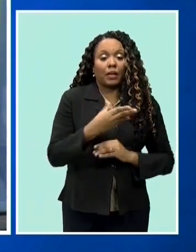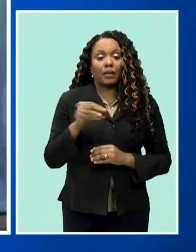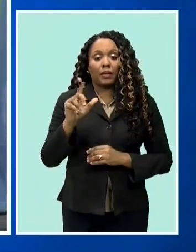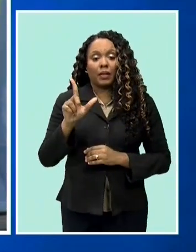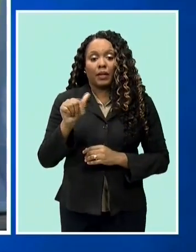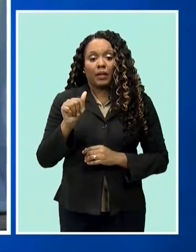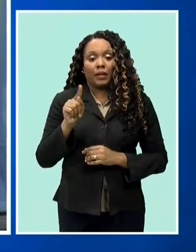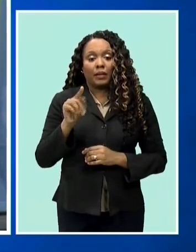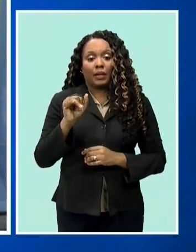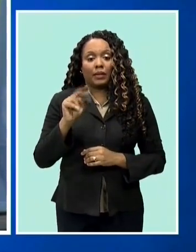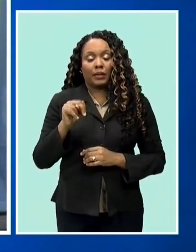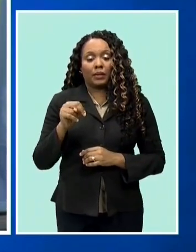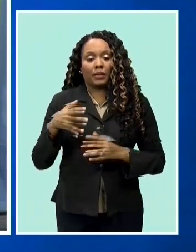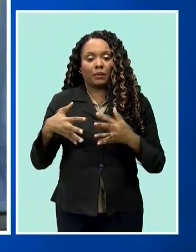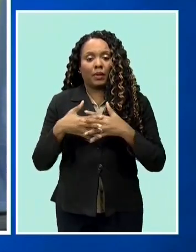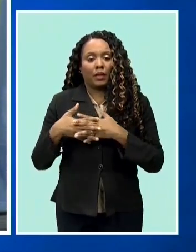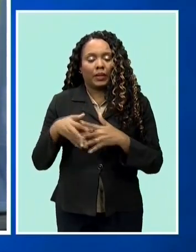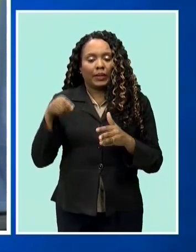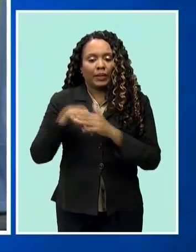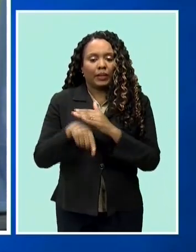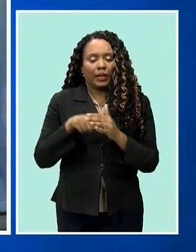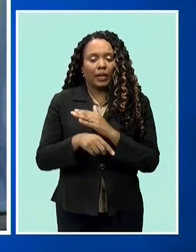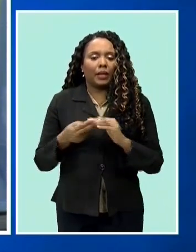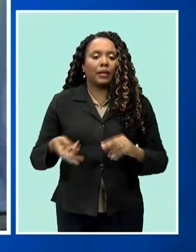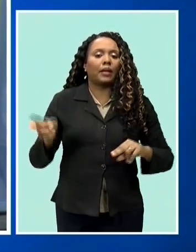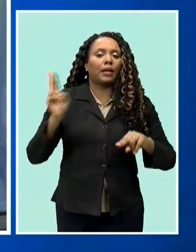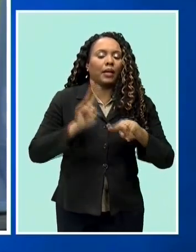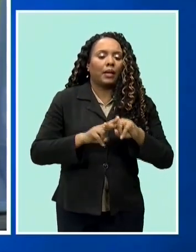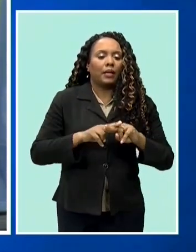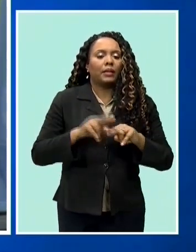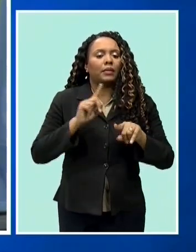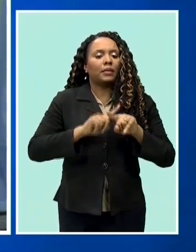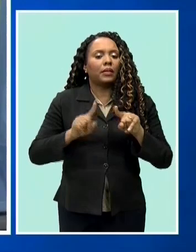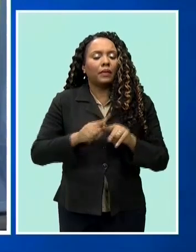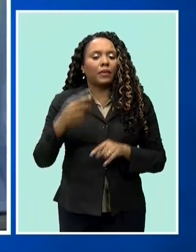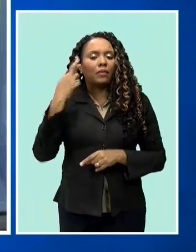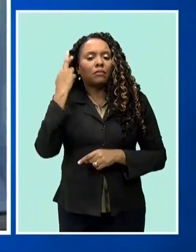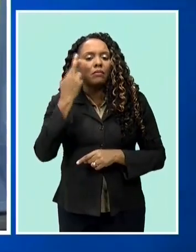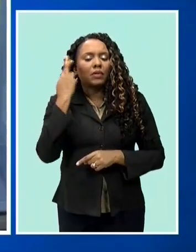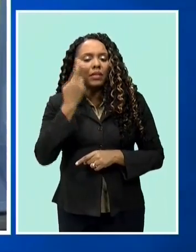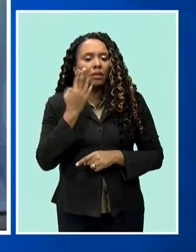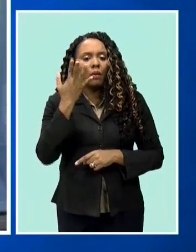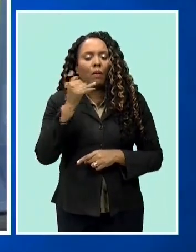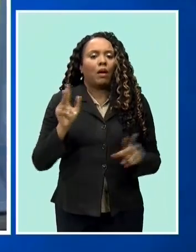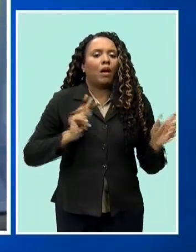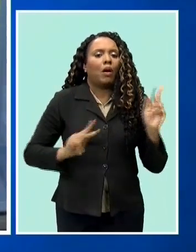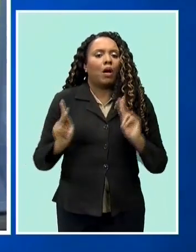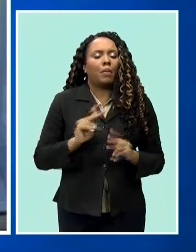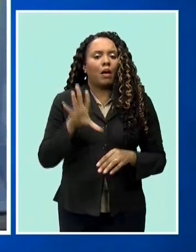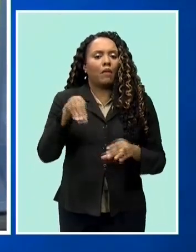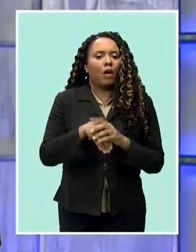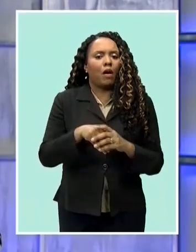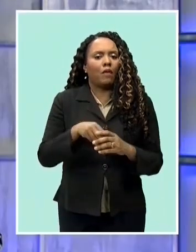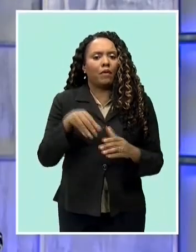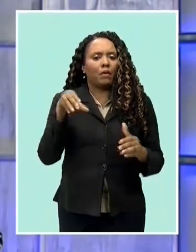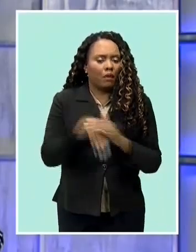homicide rates are usually high, with several factors that contribute to the violent nature of crimes committed in the